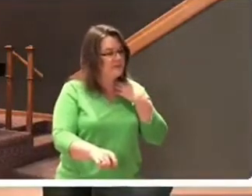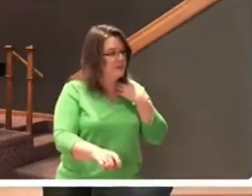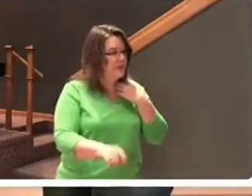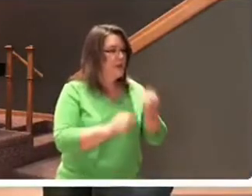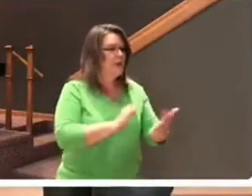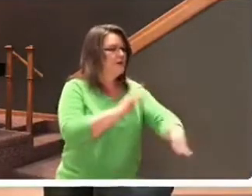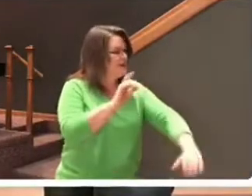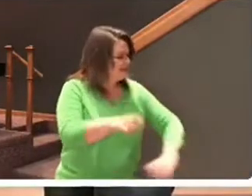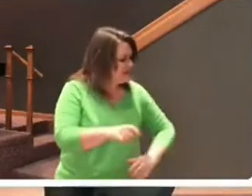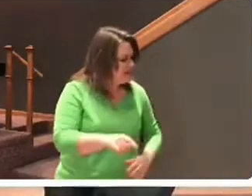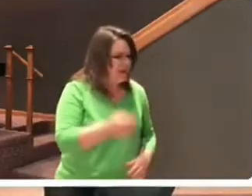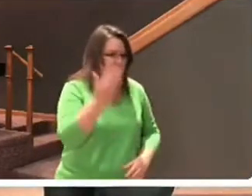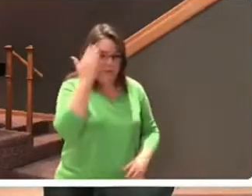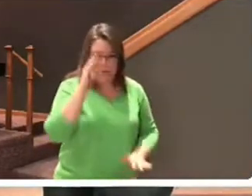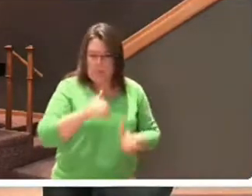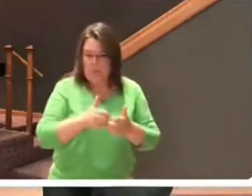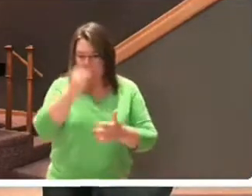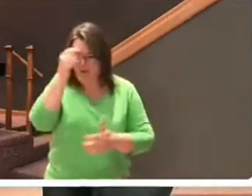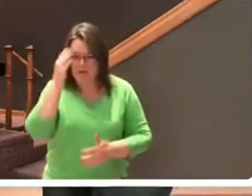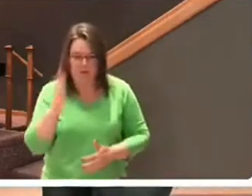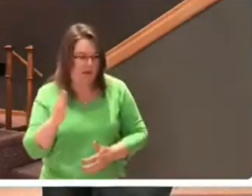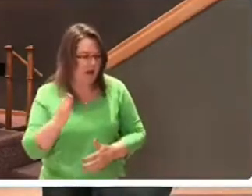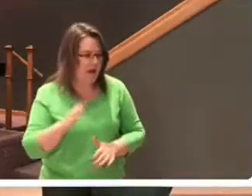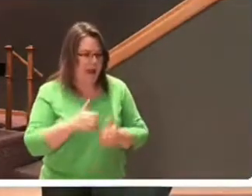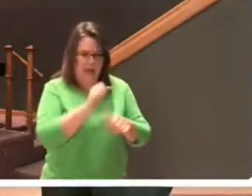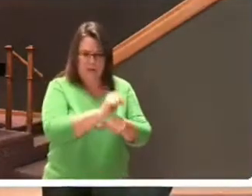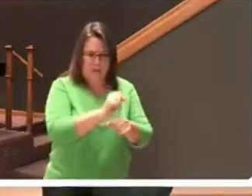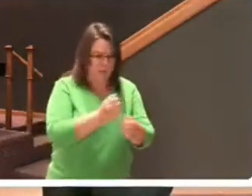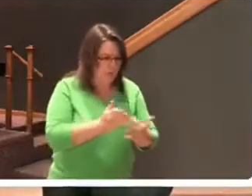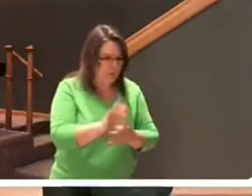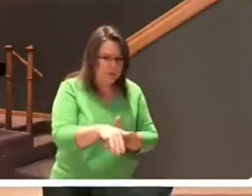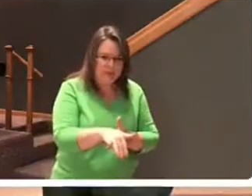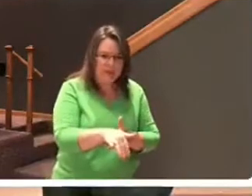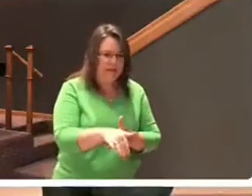You're facing a need that you don't know how God, how it's going to work out.